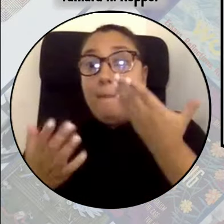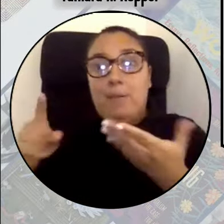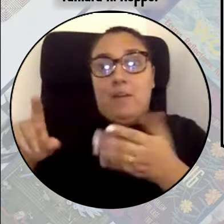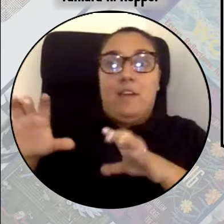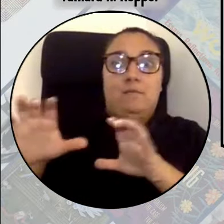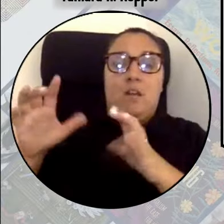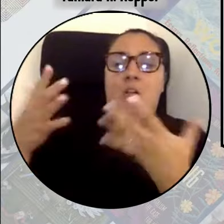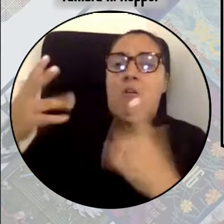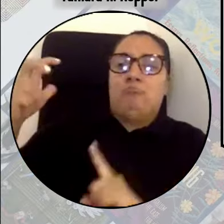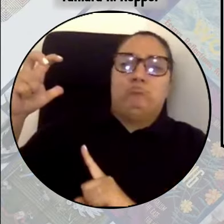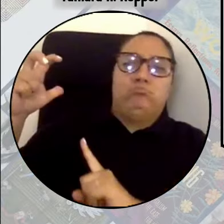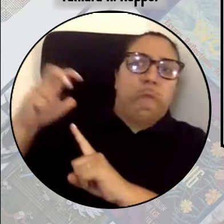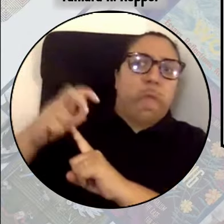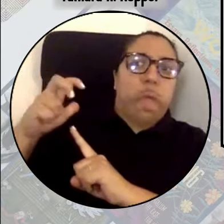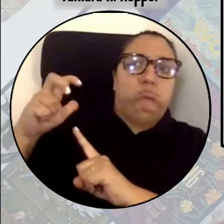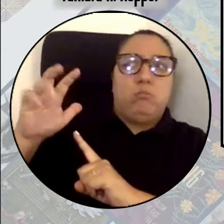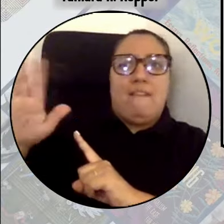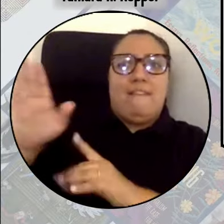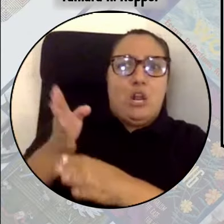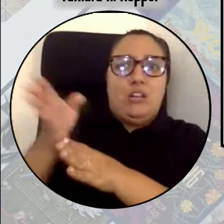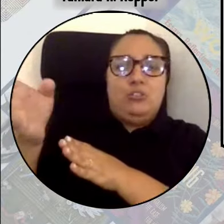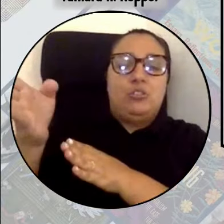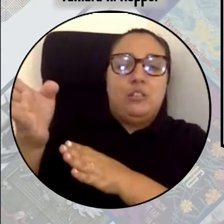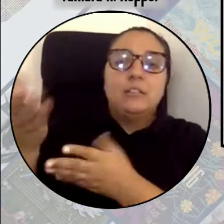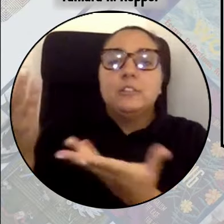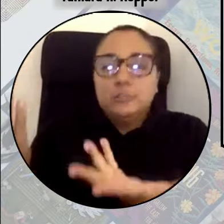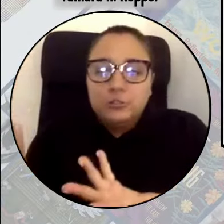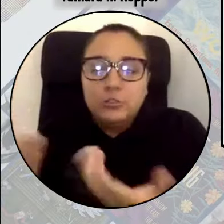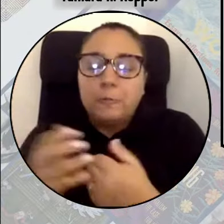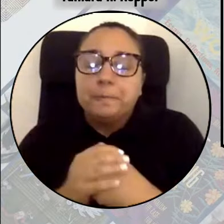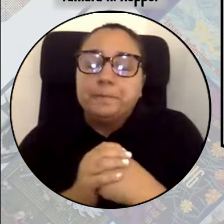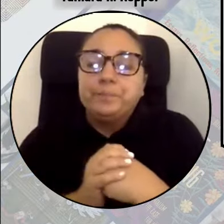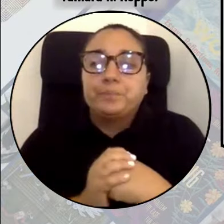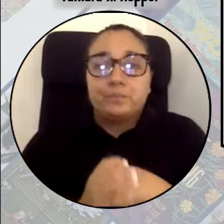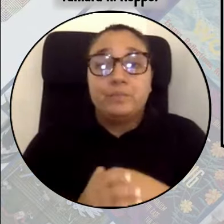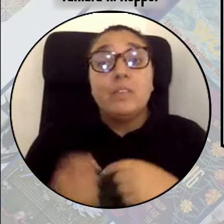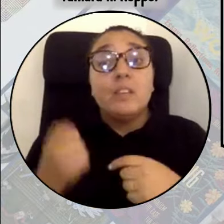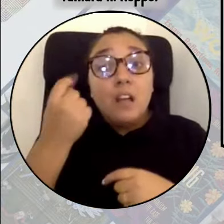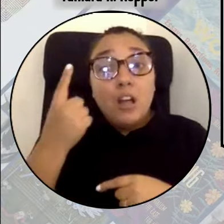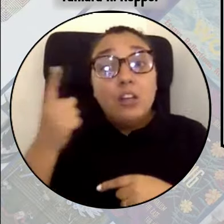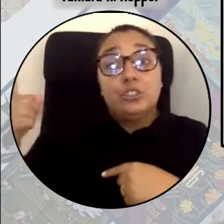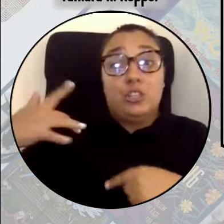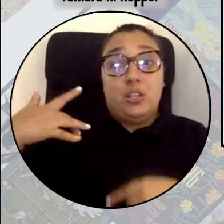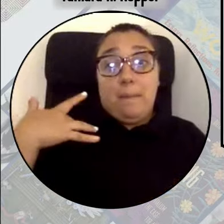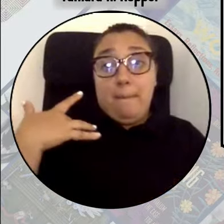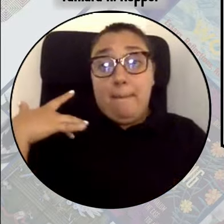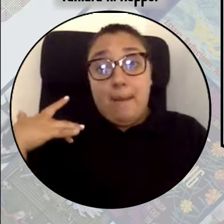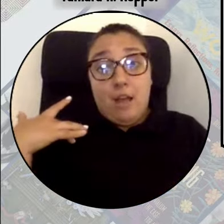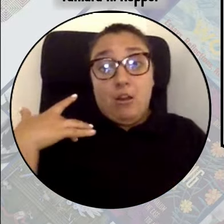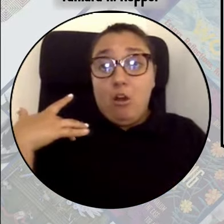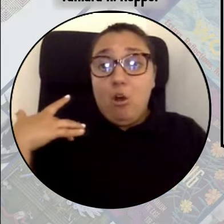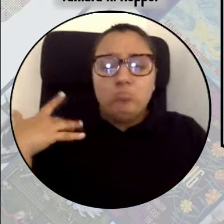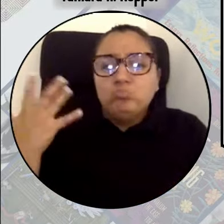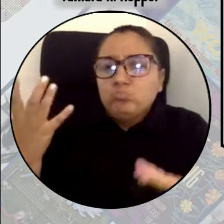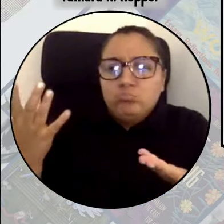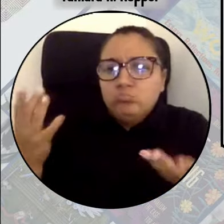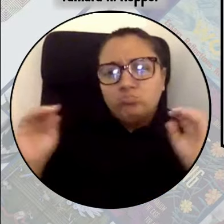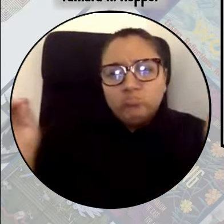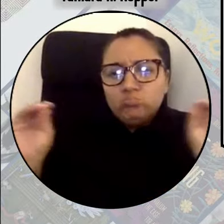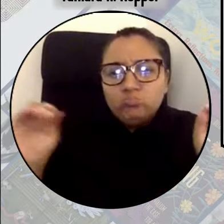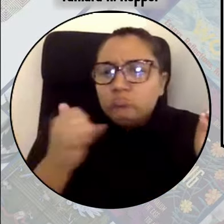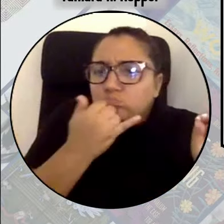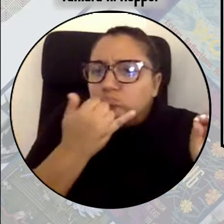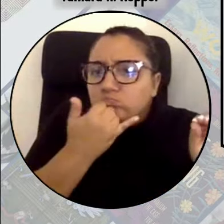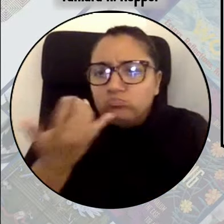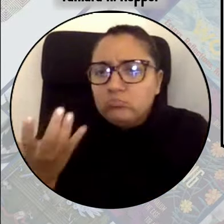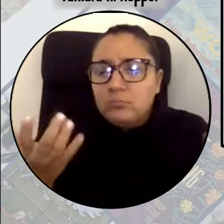So it's a lot of times kind of like scientists or Nobel Prize winners and so forth. She was a model at the time, and there's nothing wrong with modeling, but she was